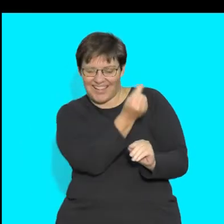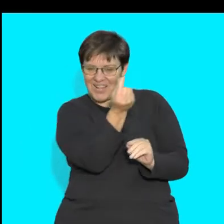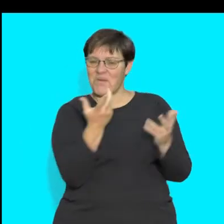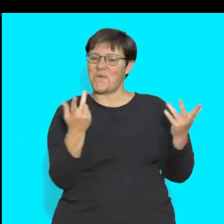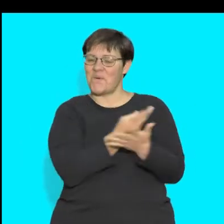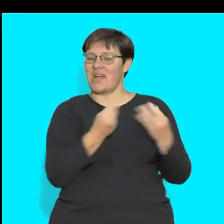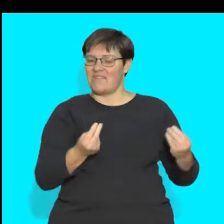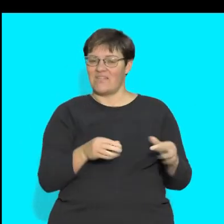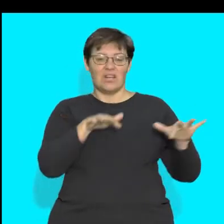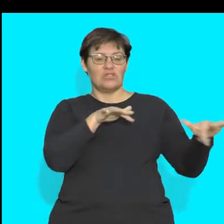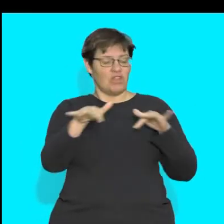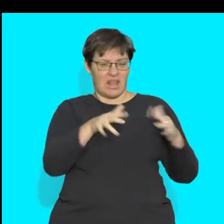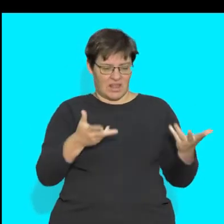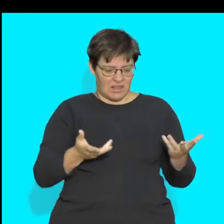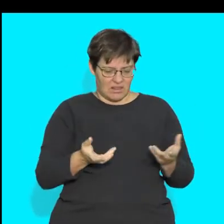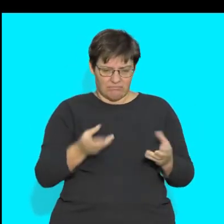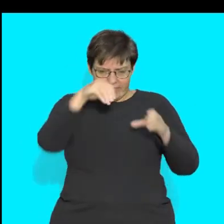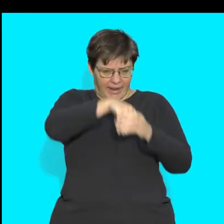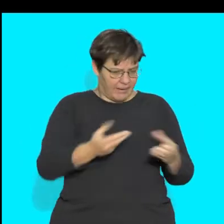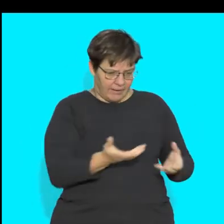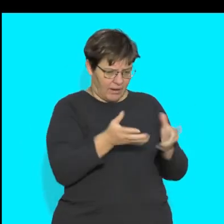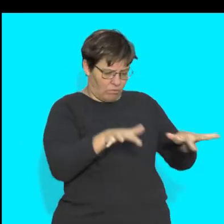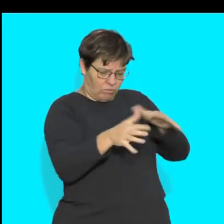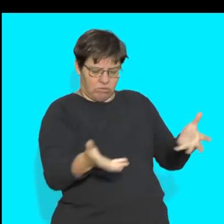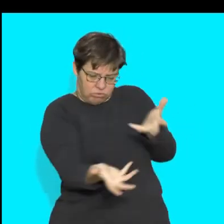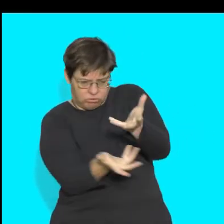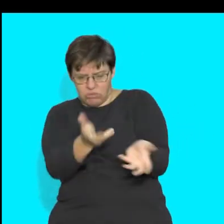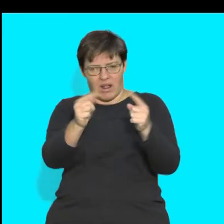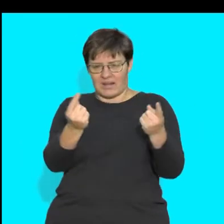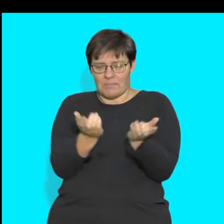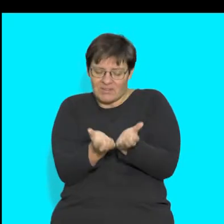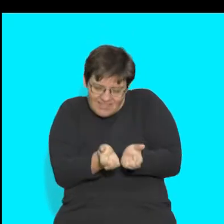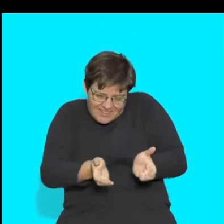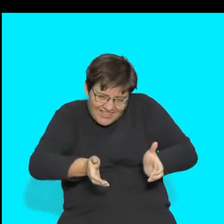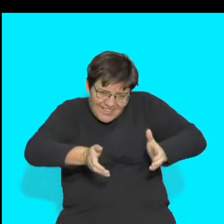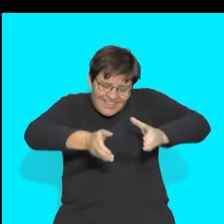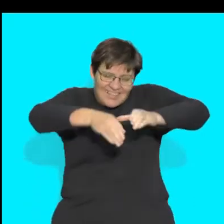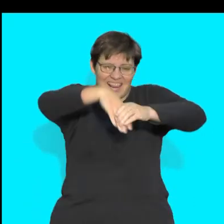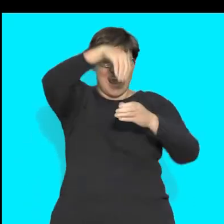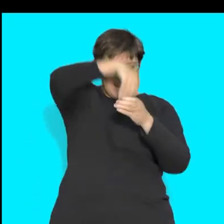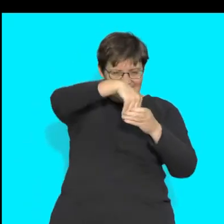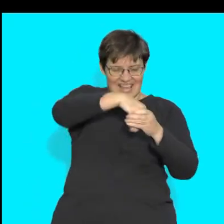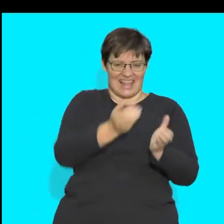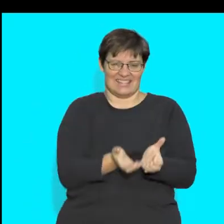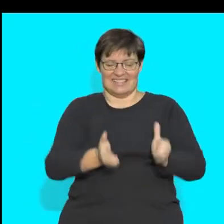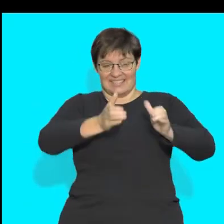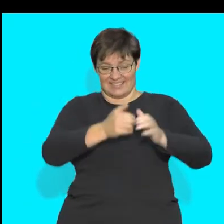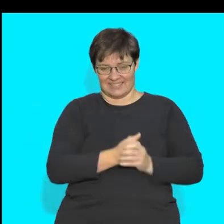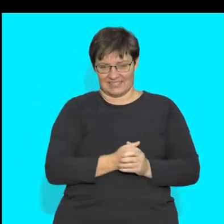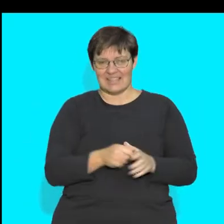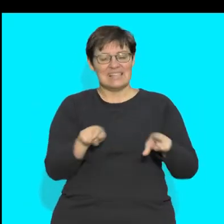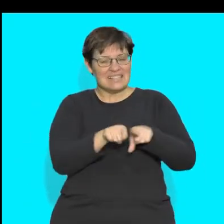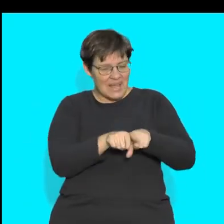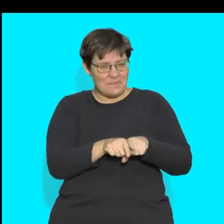my jelly, I had to make it in a bowl, because everything has to be inside the bowl. And that's exactly what my